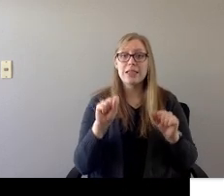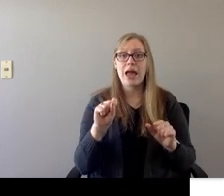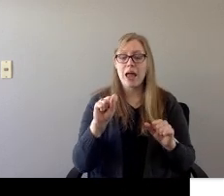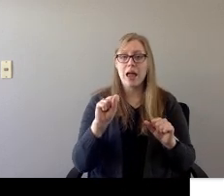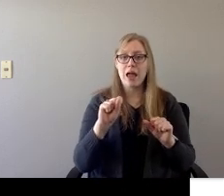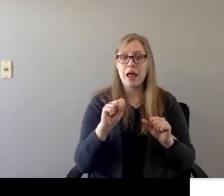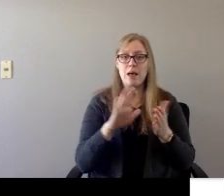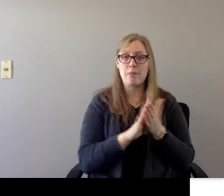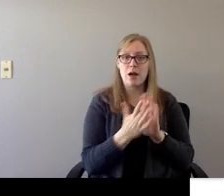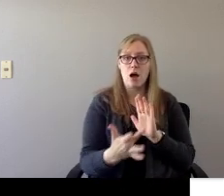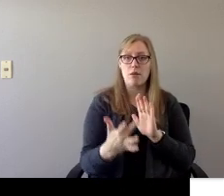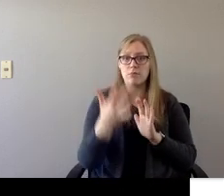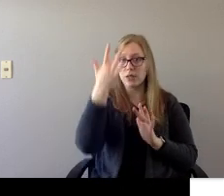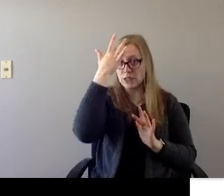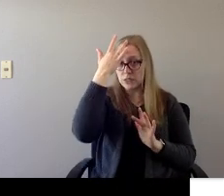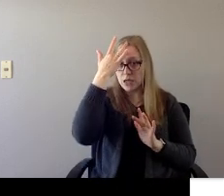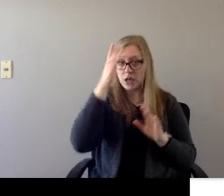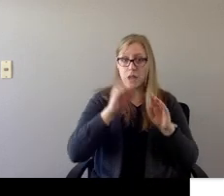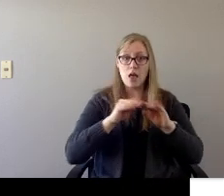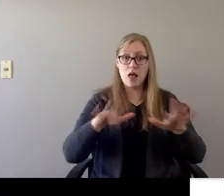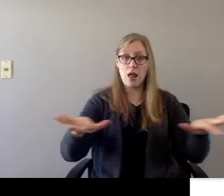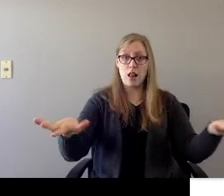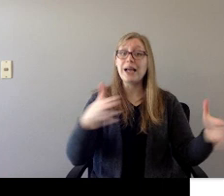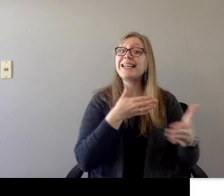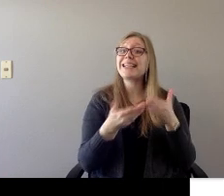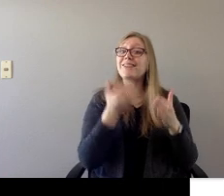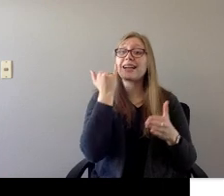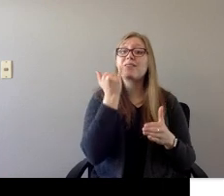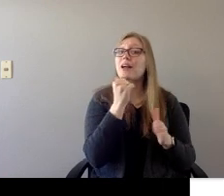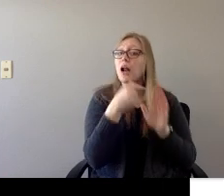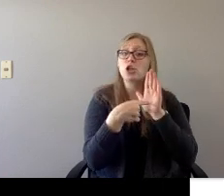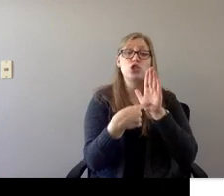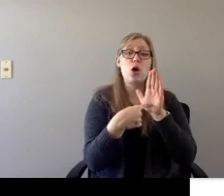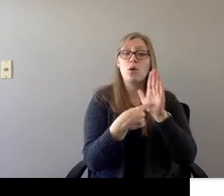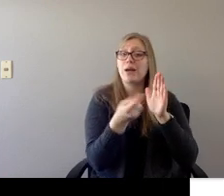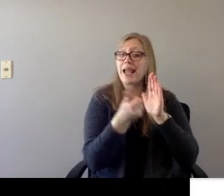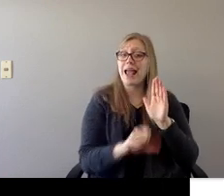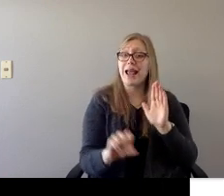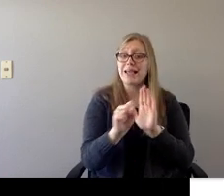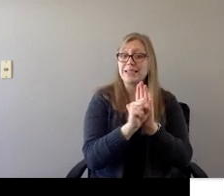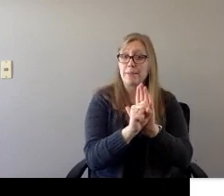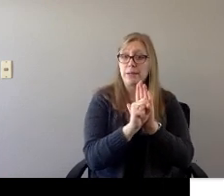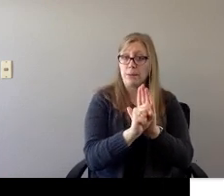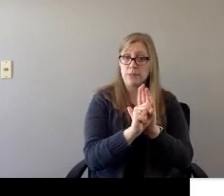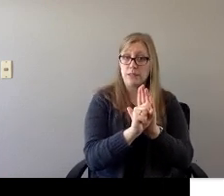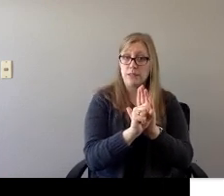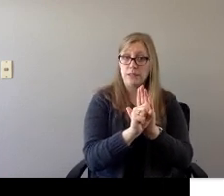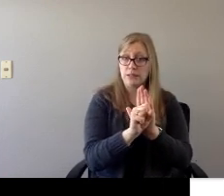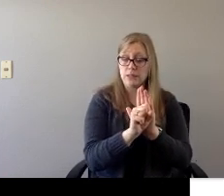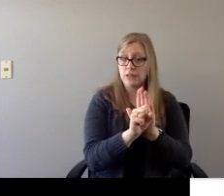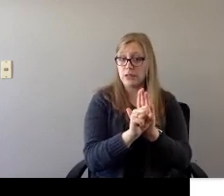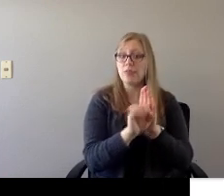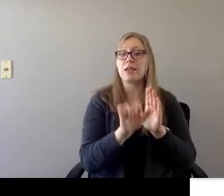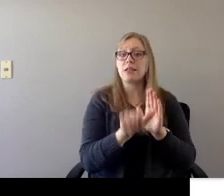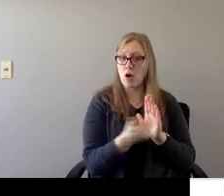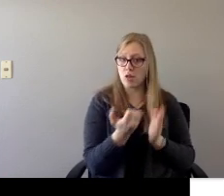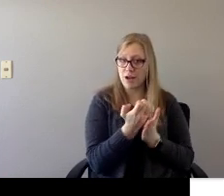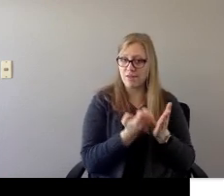to others, even if they are not displaying symptoms. Okay, that's another piece of evidence. I'm going to circle